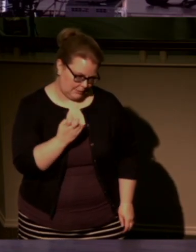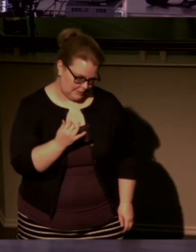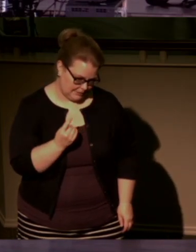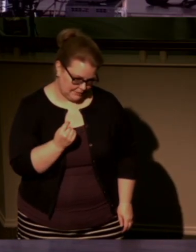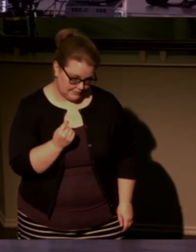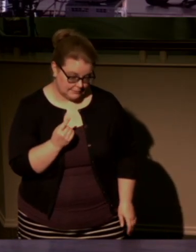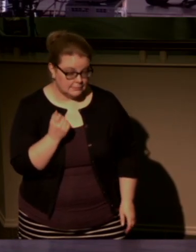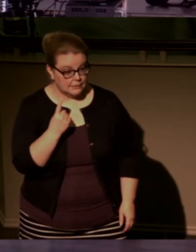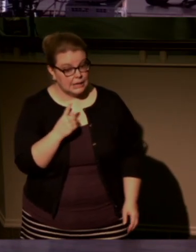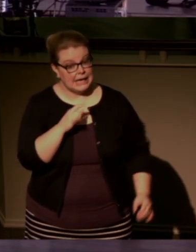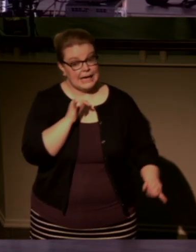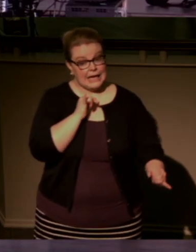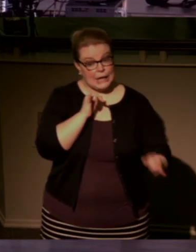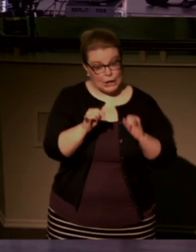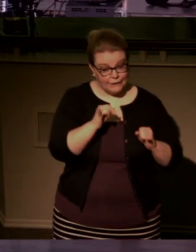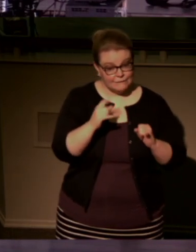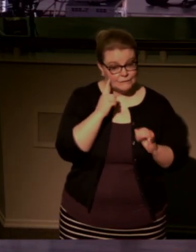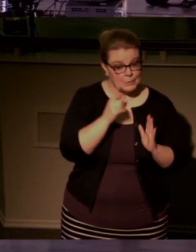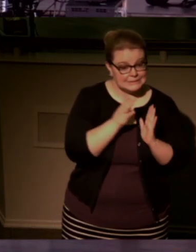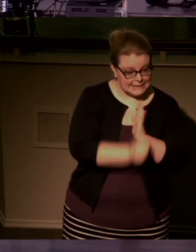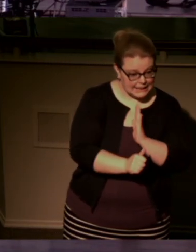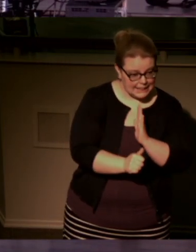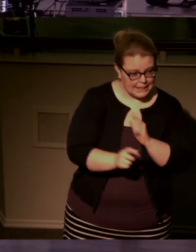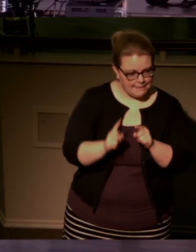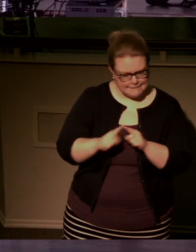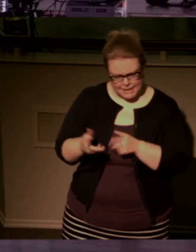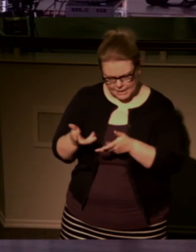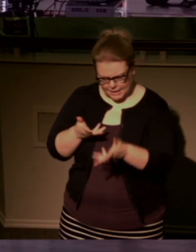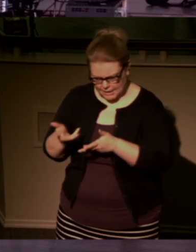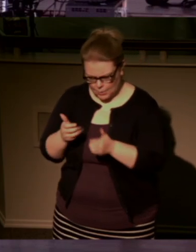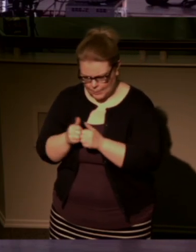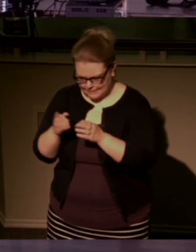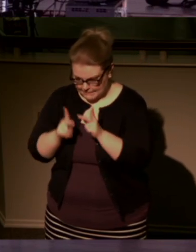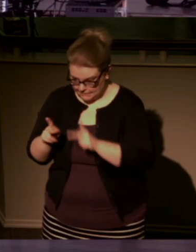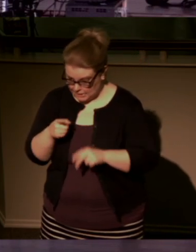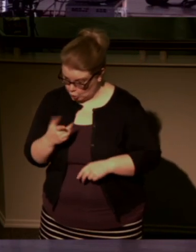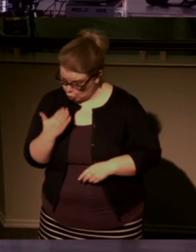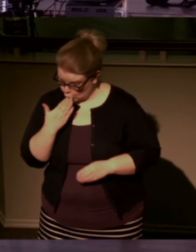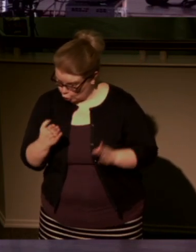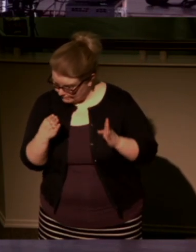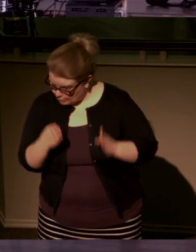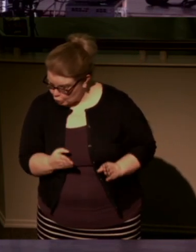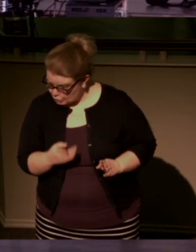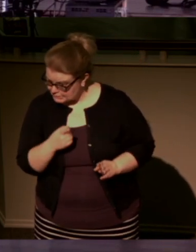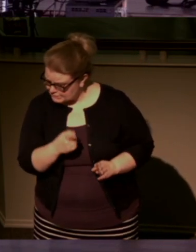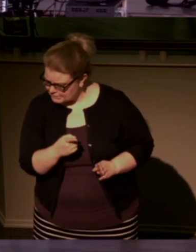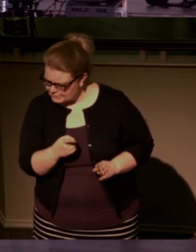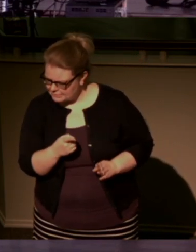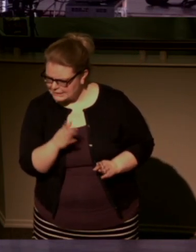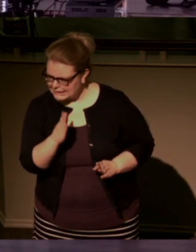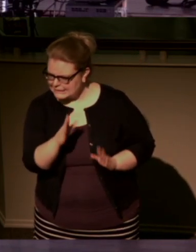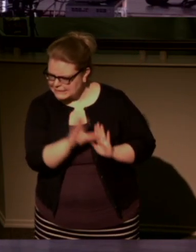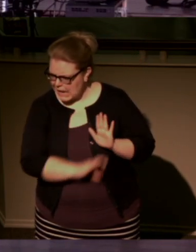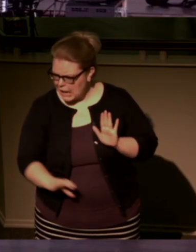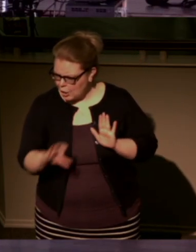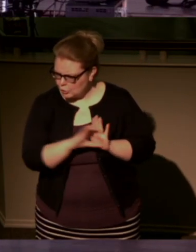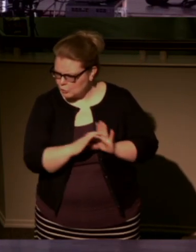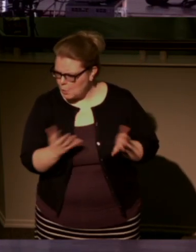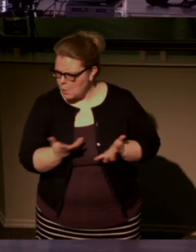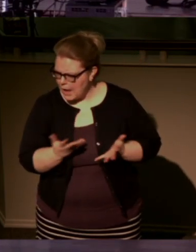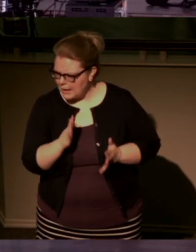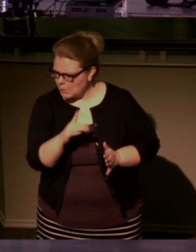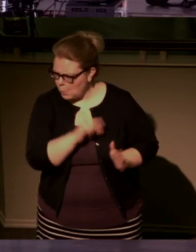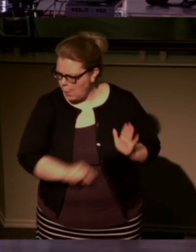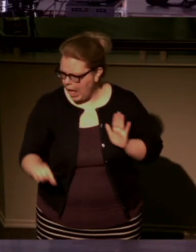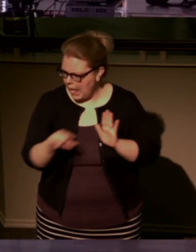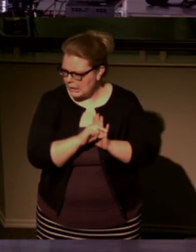Interview for skills, reference for goodness. We want some kind of character connection. We